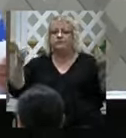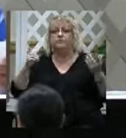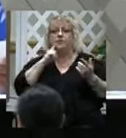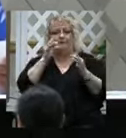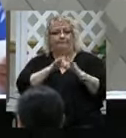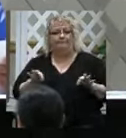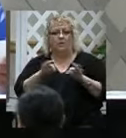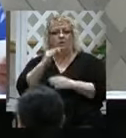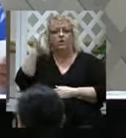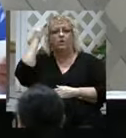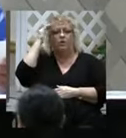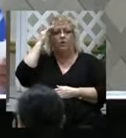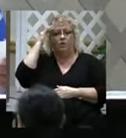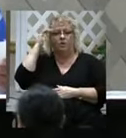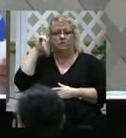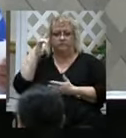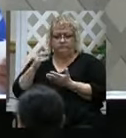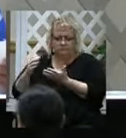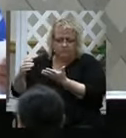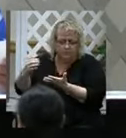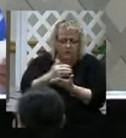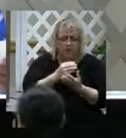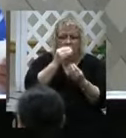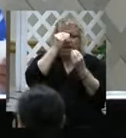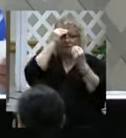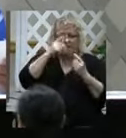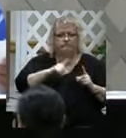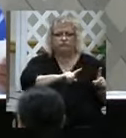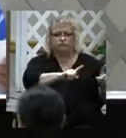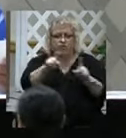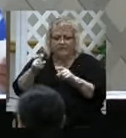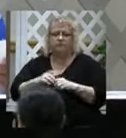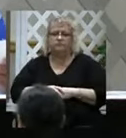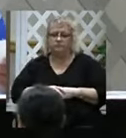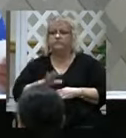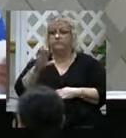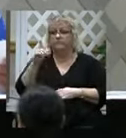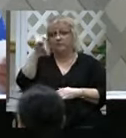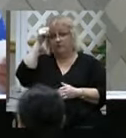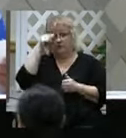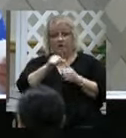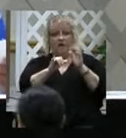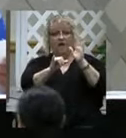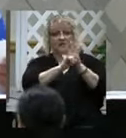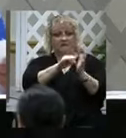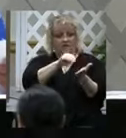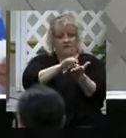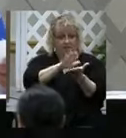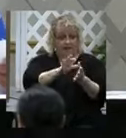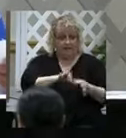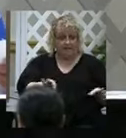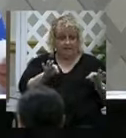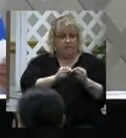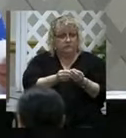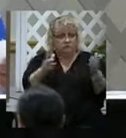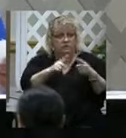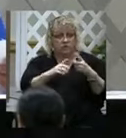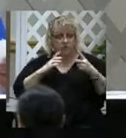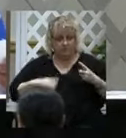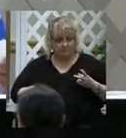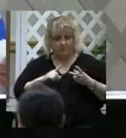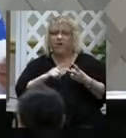to just start to compile this information to see what's out there. So just to recap, identify the documents that are meant for service users,